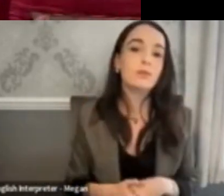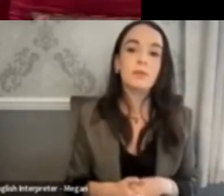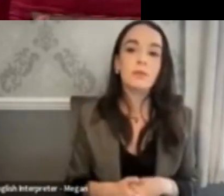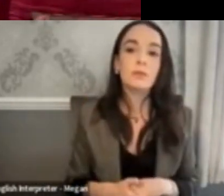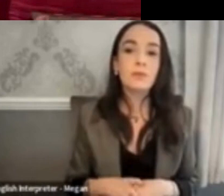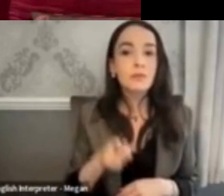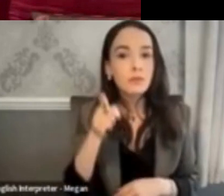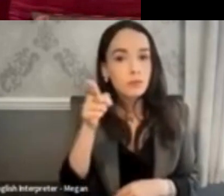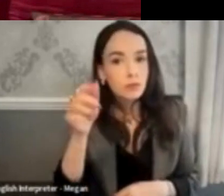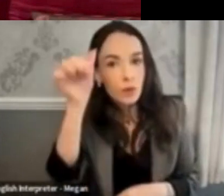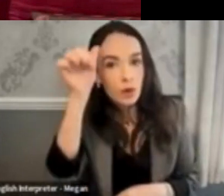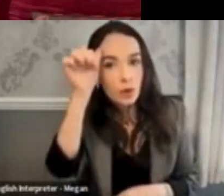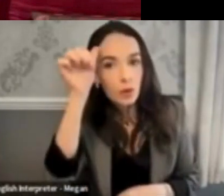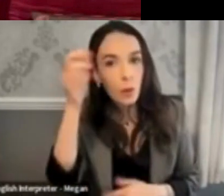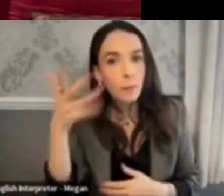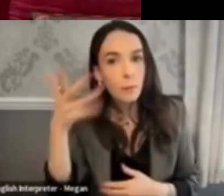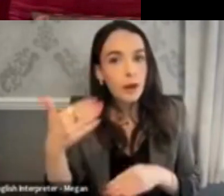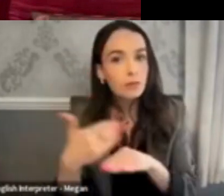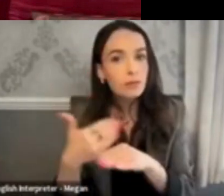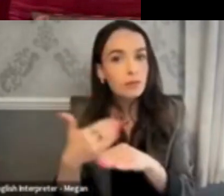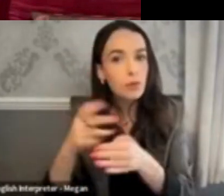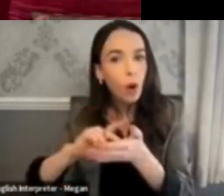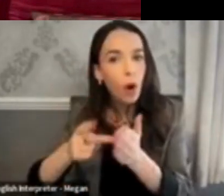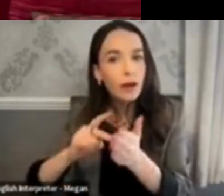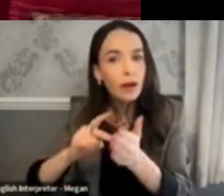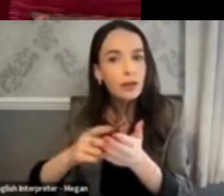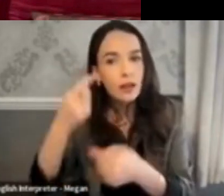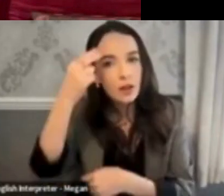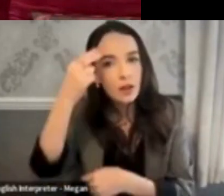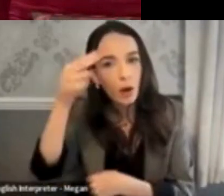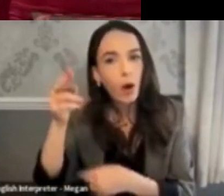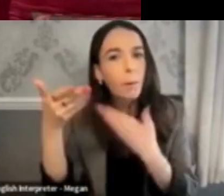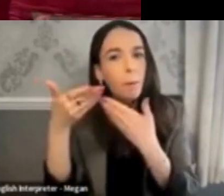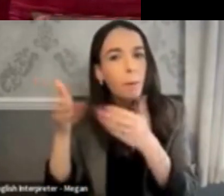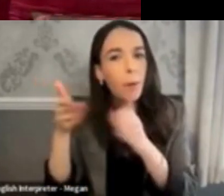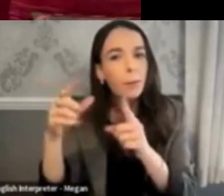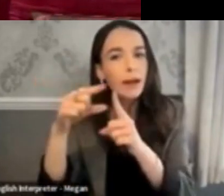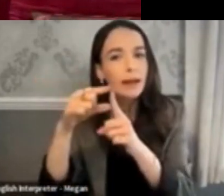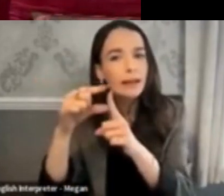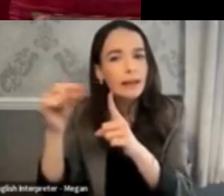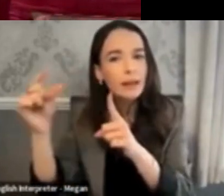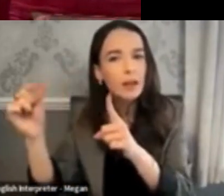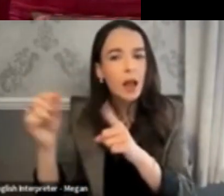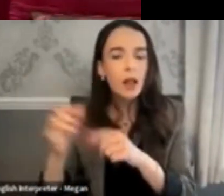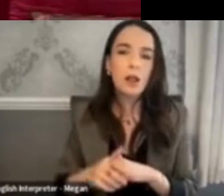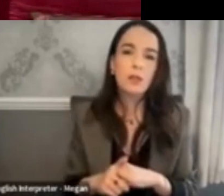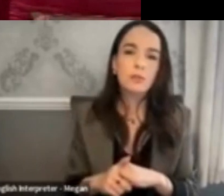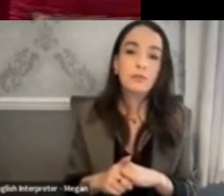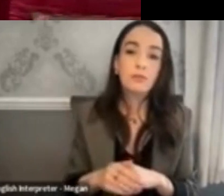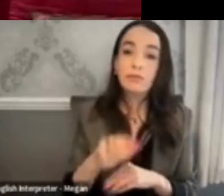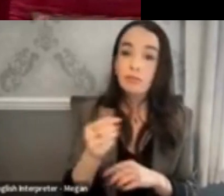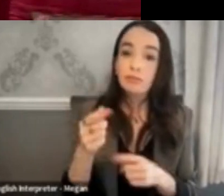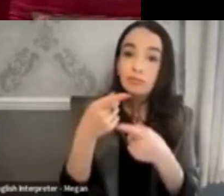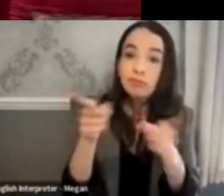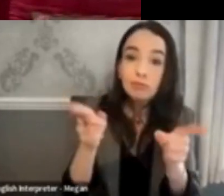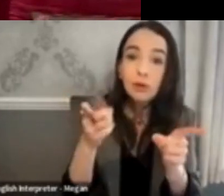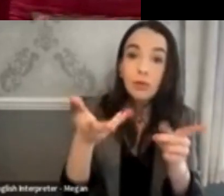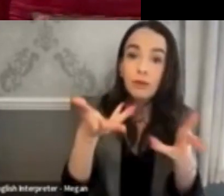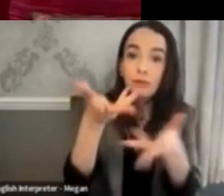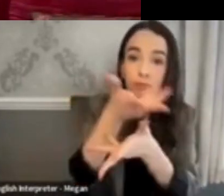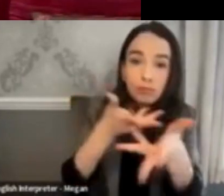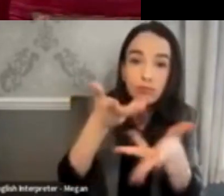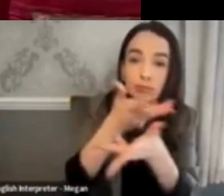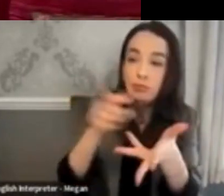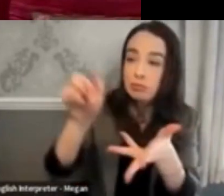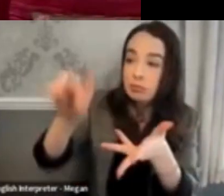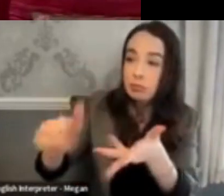Digital to review how we deliver our fund holder role. Some of you have spoken to consultants at Public Digital, and